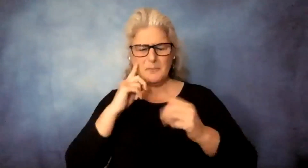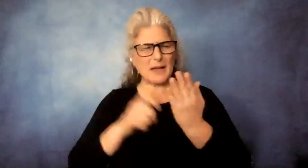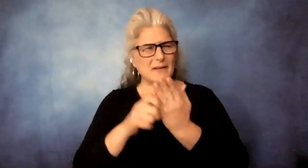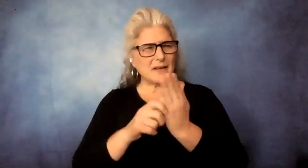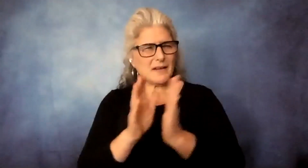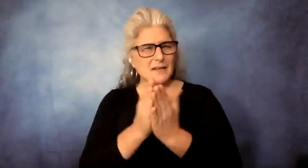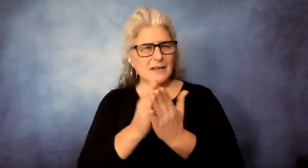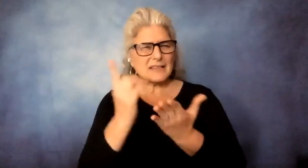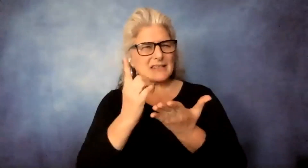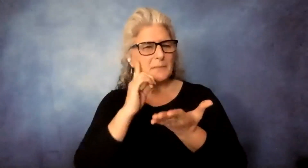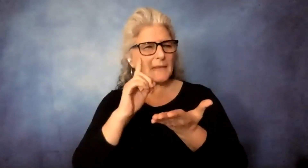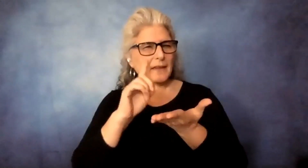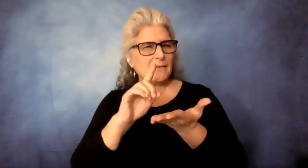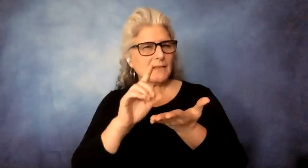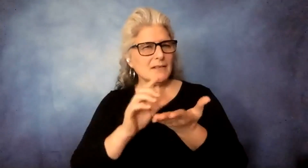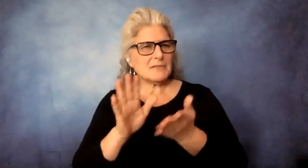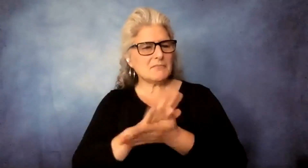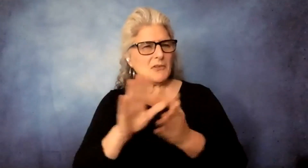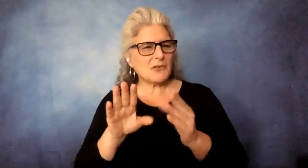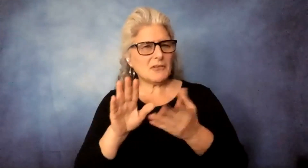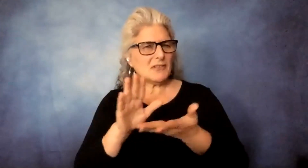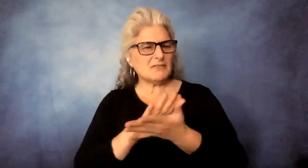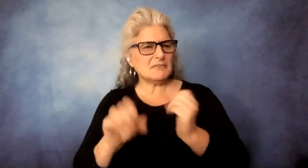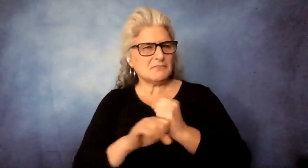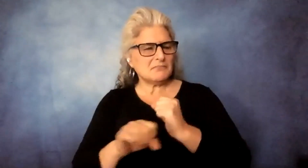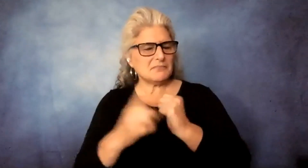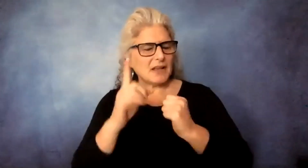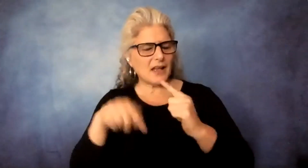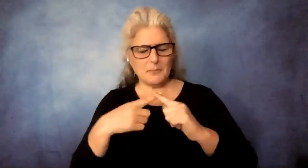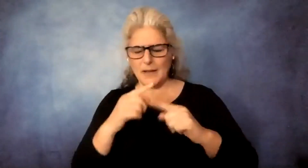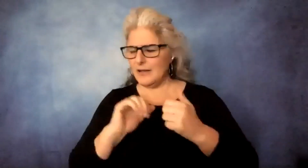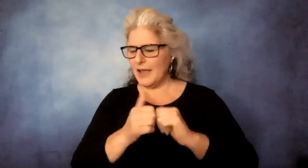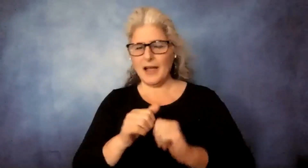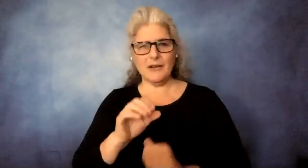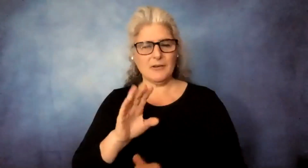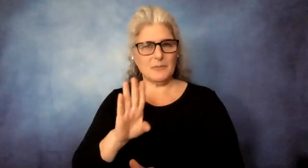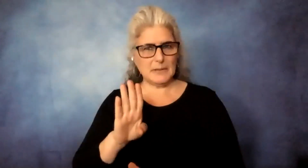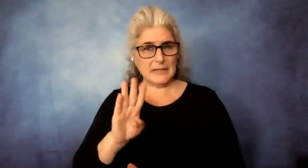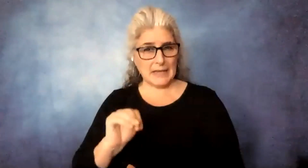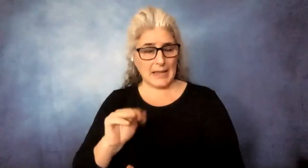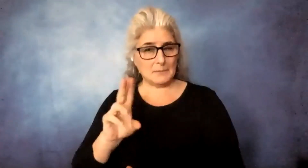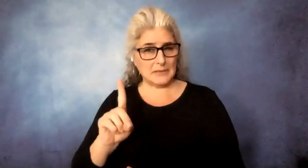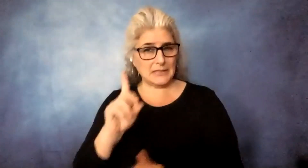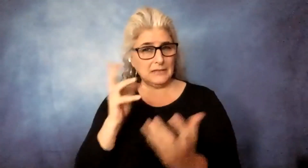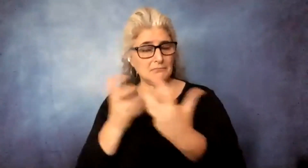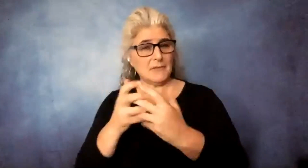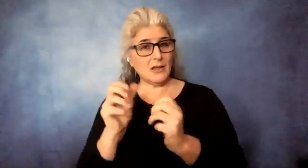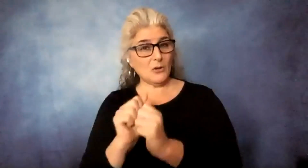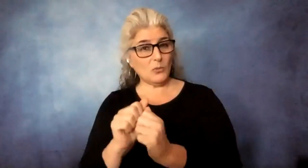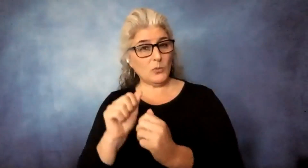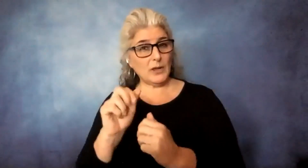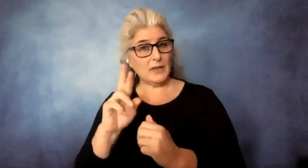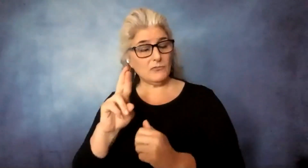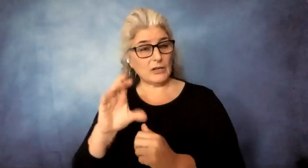flyer for about how the BMD will work with ranked choice voting. And you said you're going to be giving out at the polling